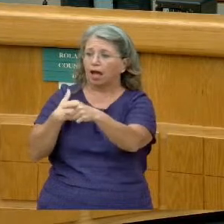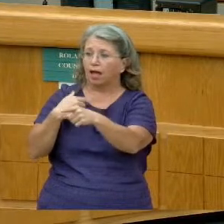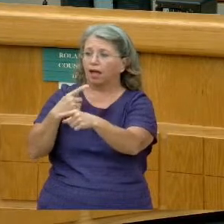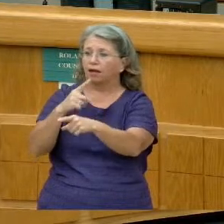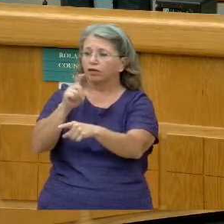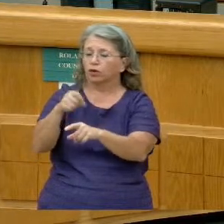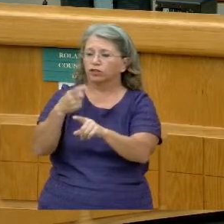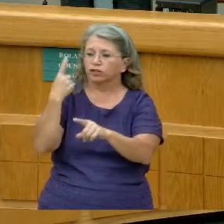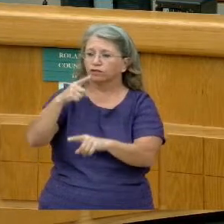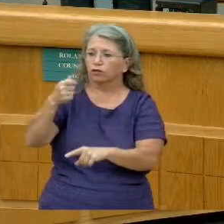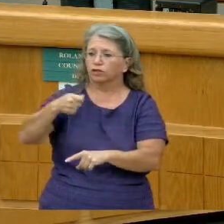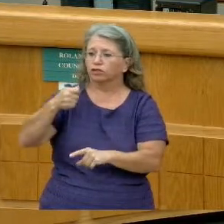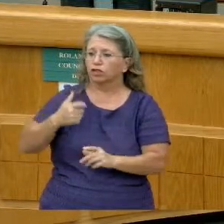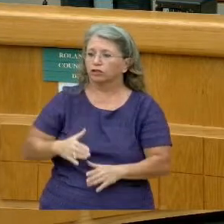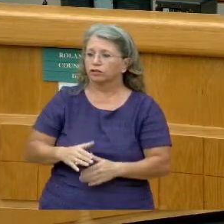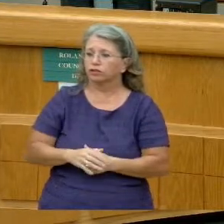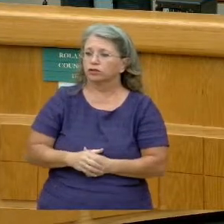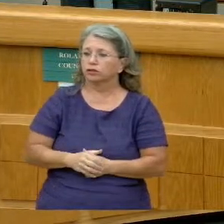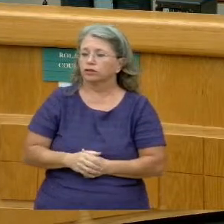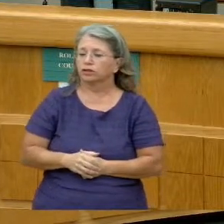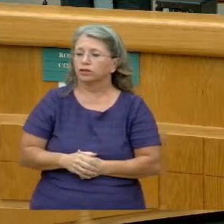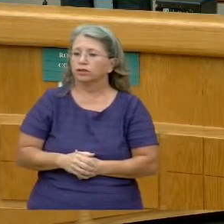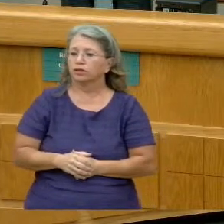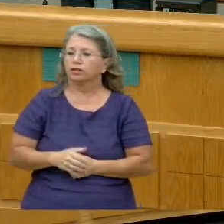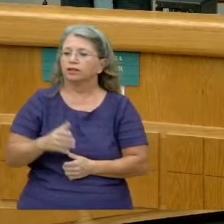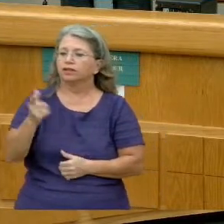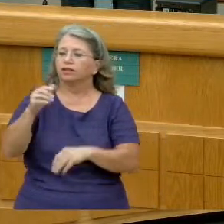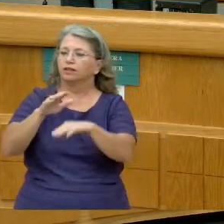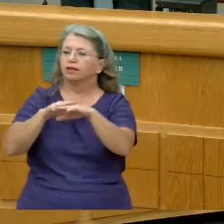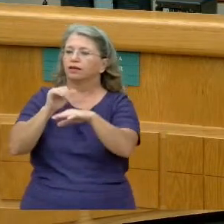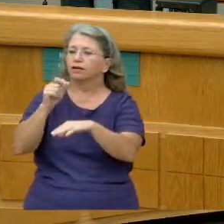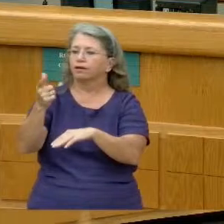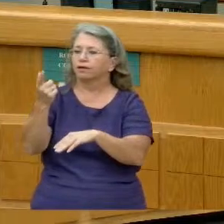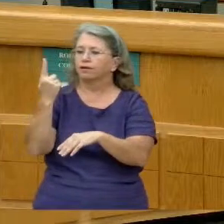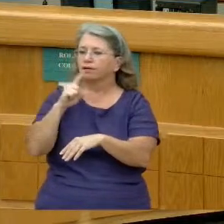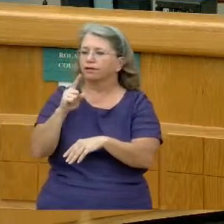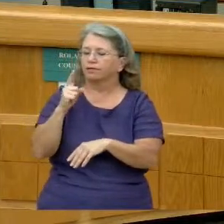Judge, okay. Call the Times has a question.